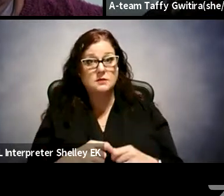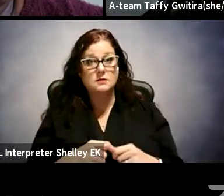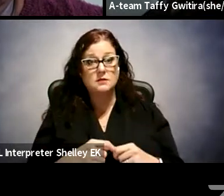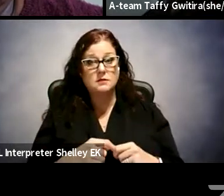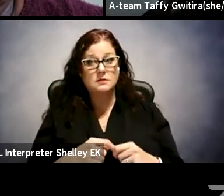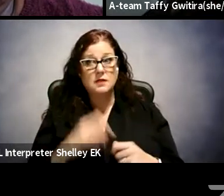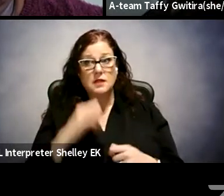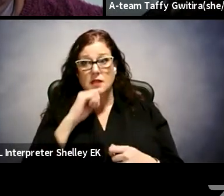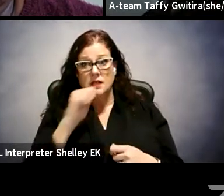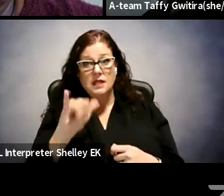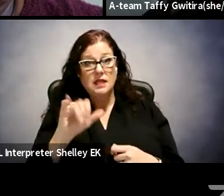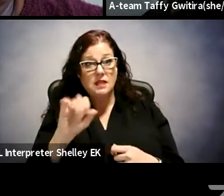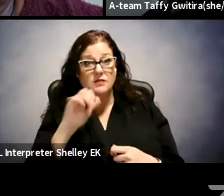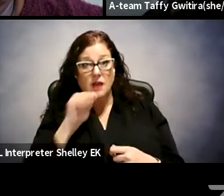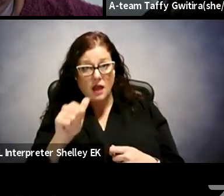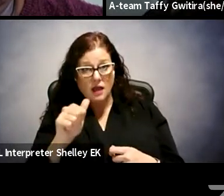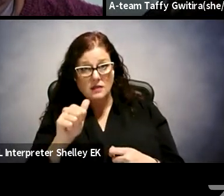not,